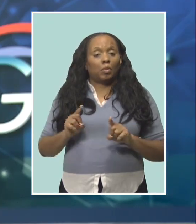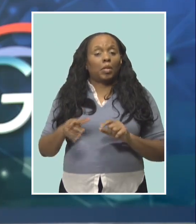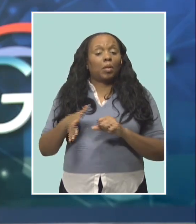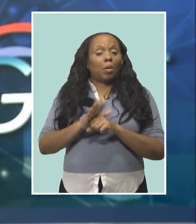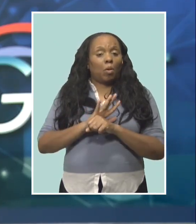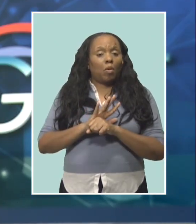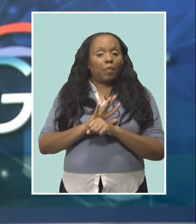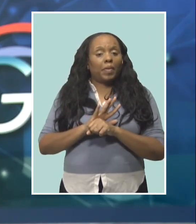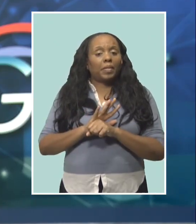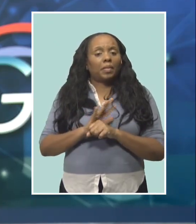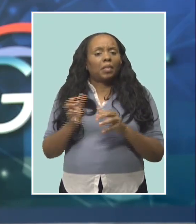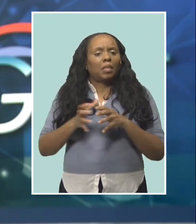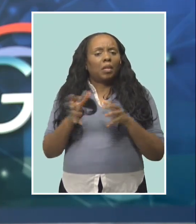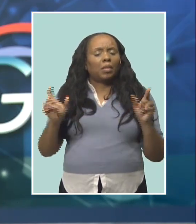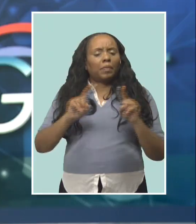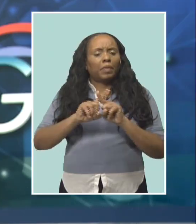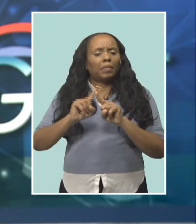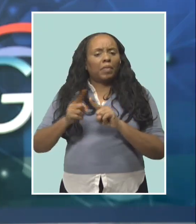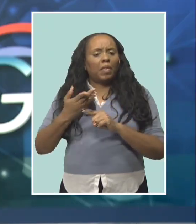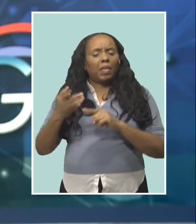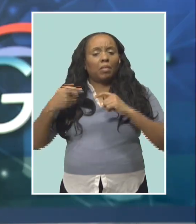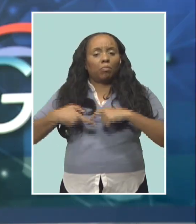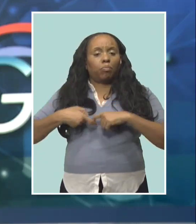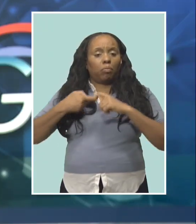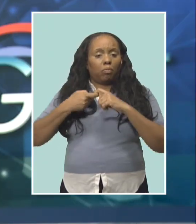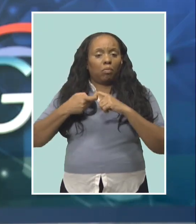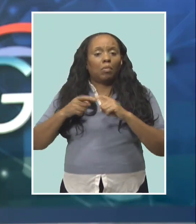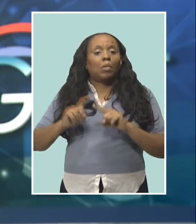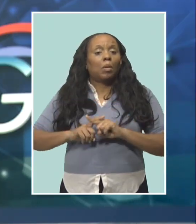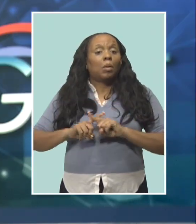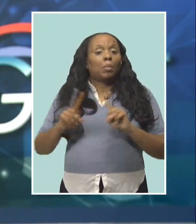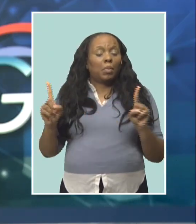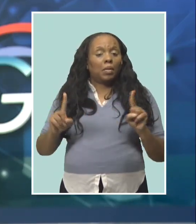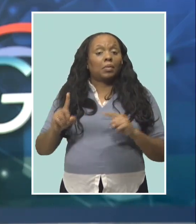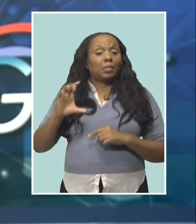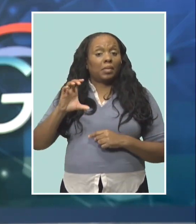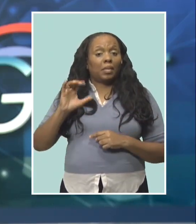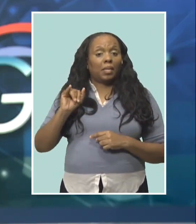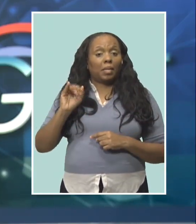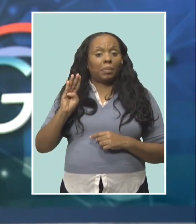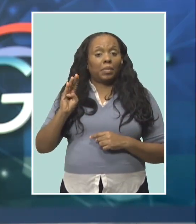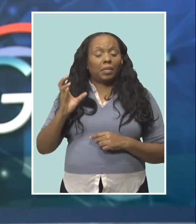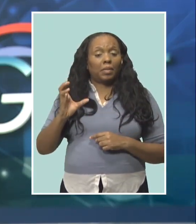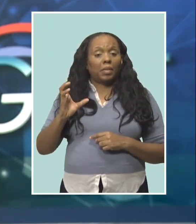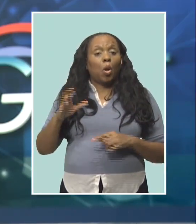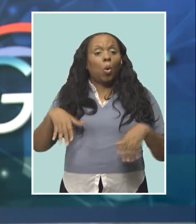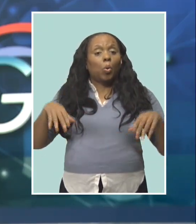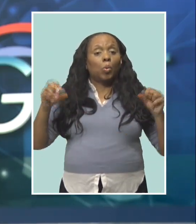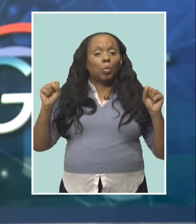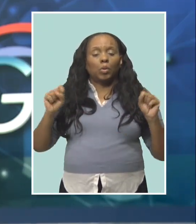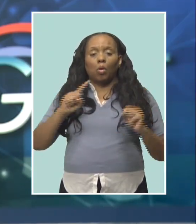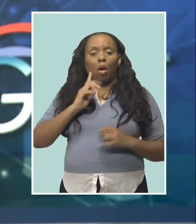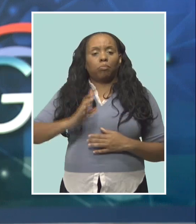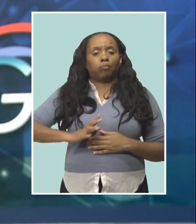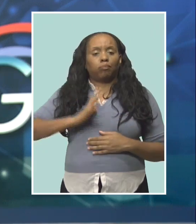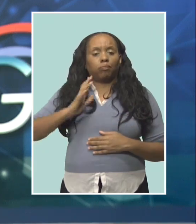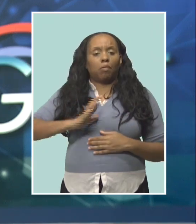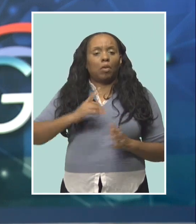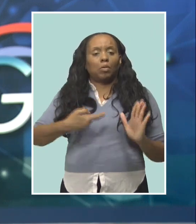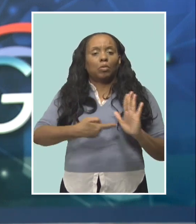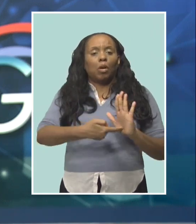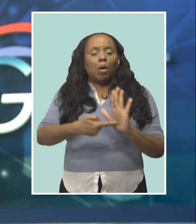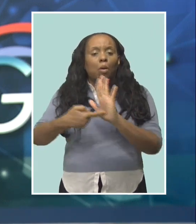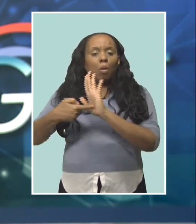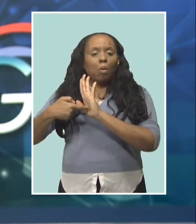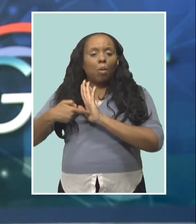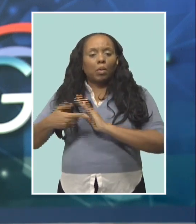of the COVID-19 pandemic, Barbadians were in for a treat as CIBC Caribbean hosted a red carpet showcase highlighting what the